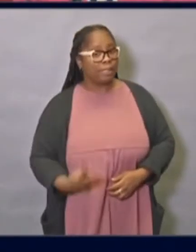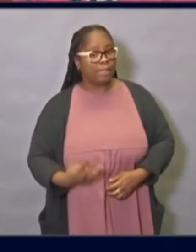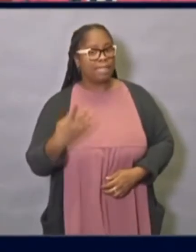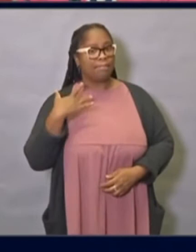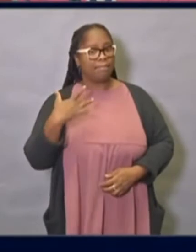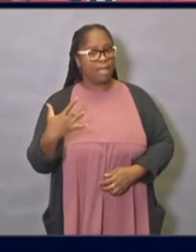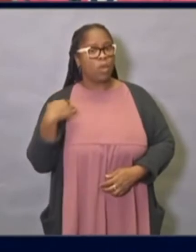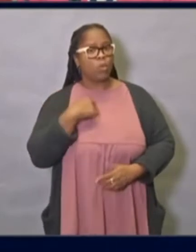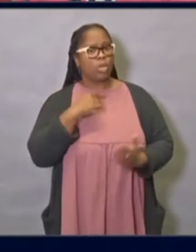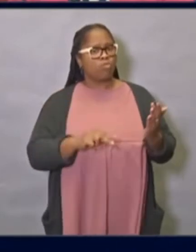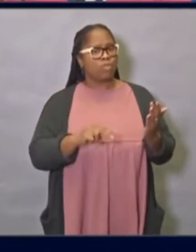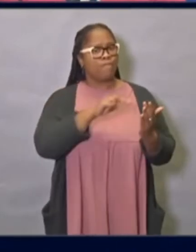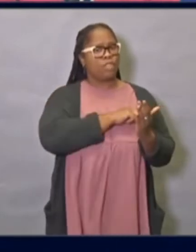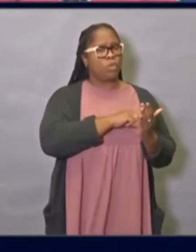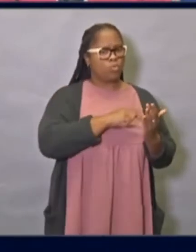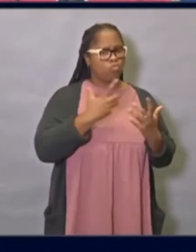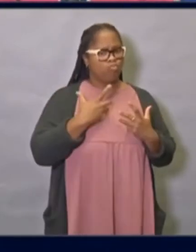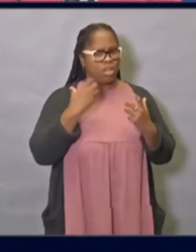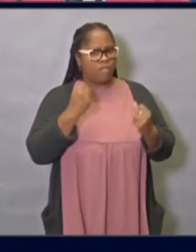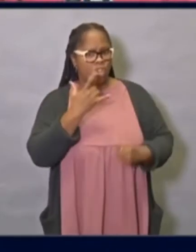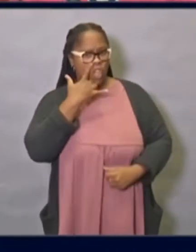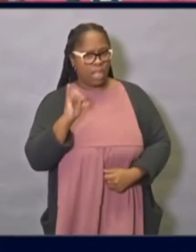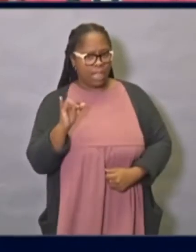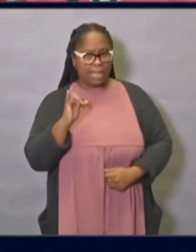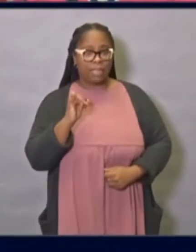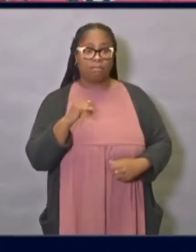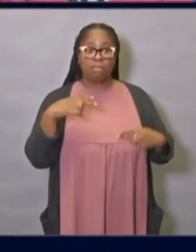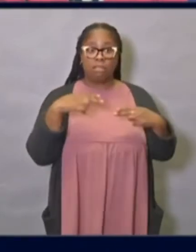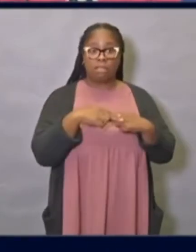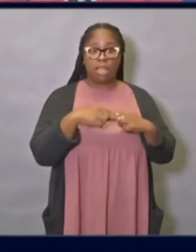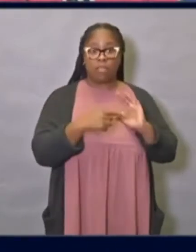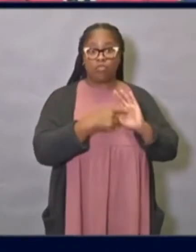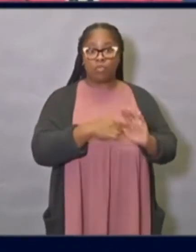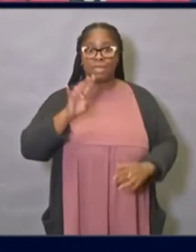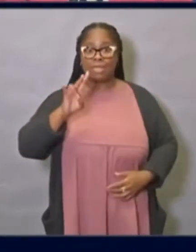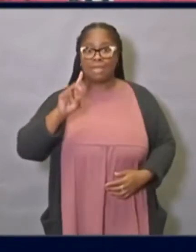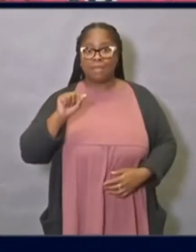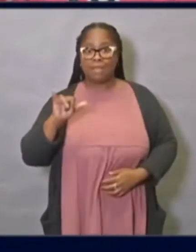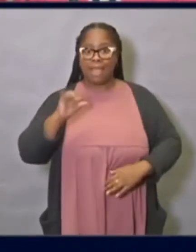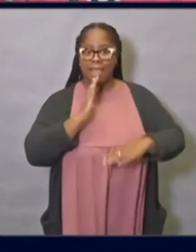this county's recovery measures. This slide shows the seven-day average